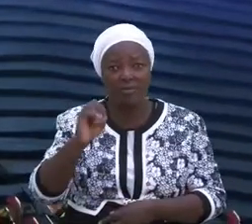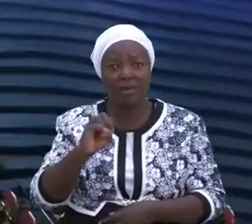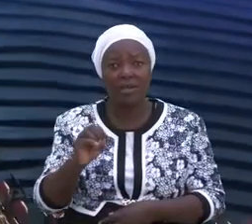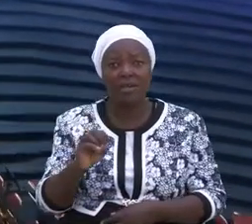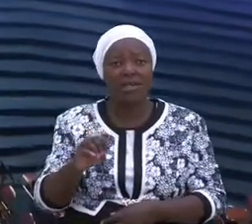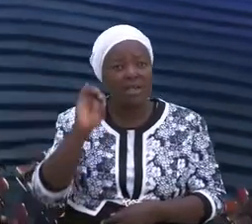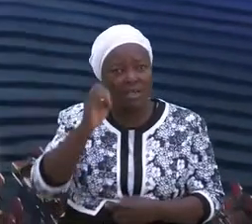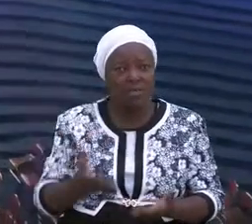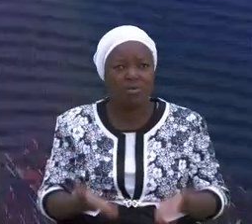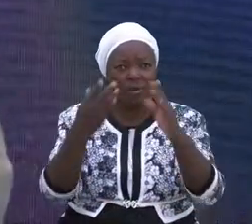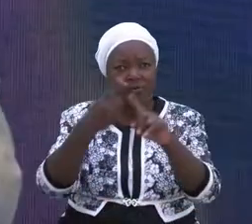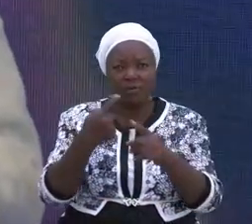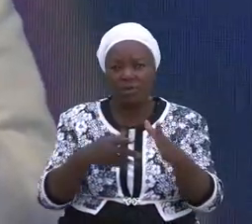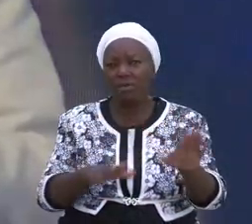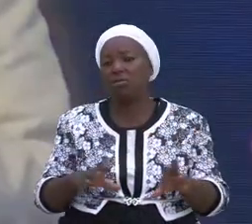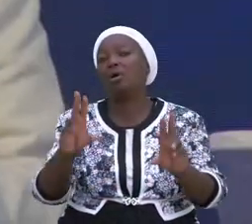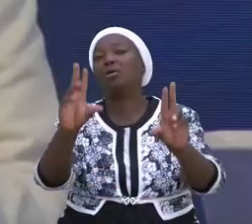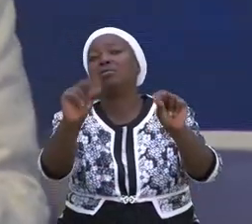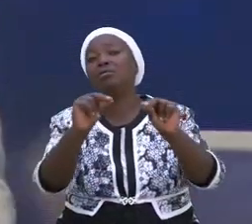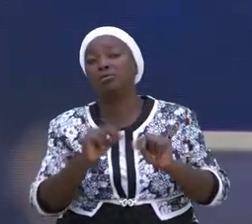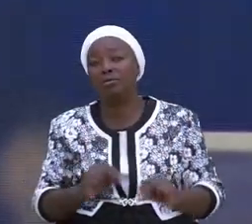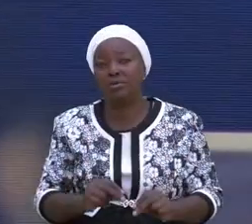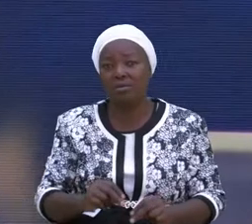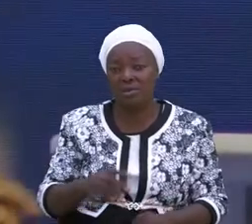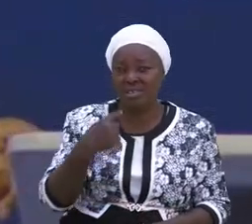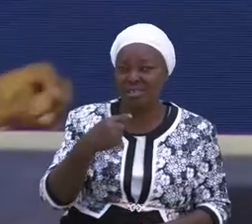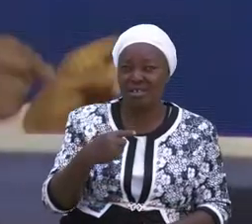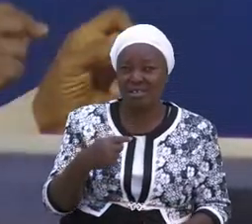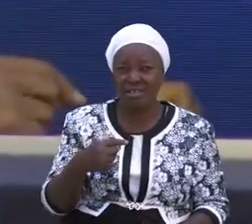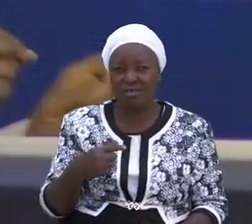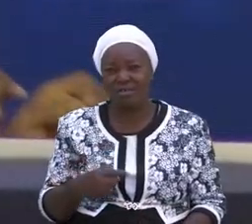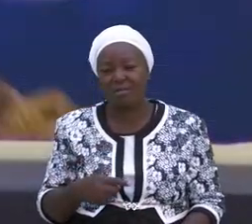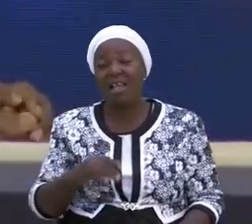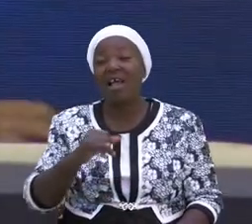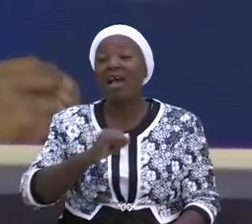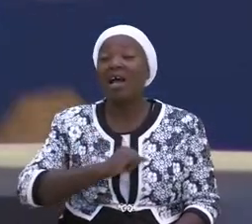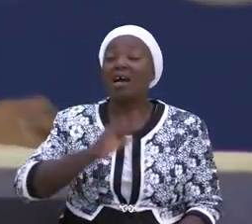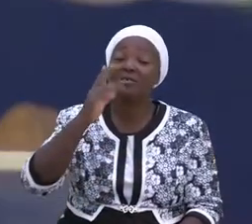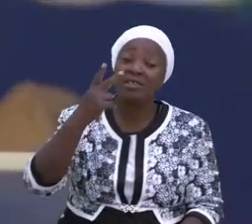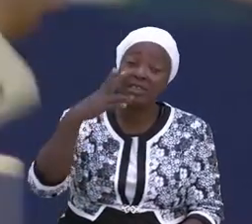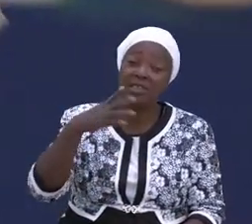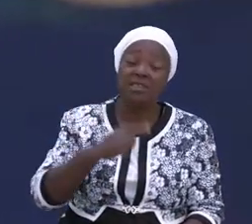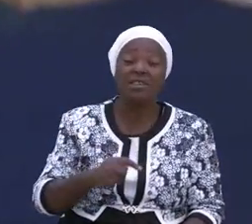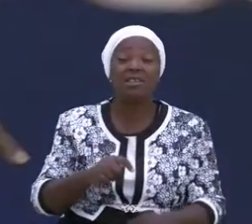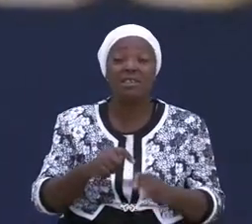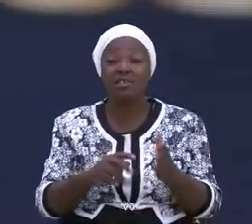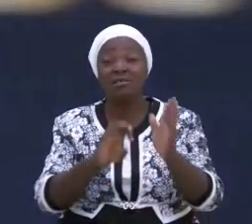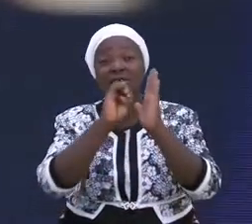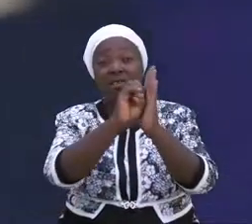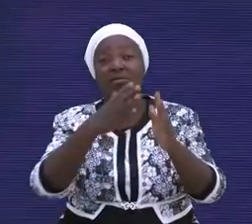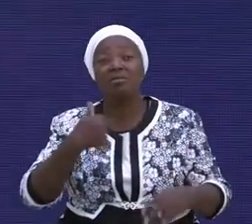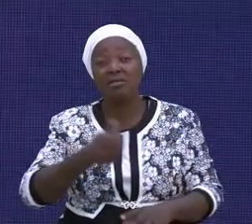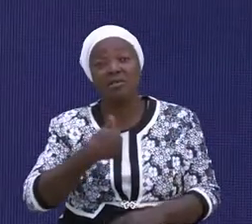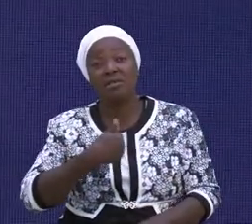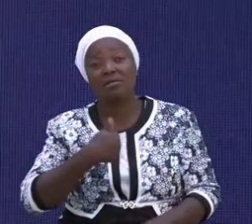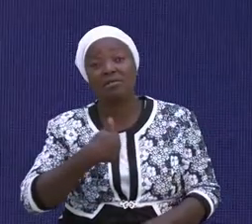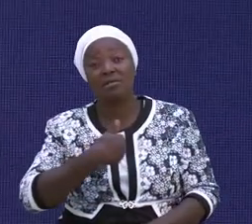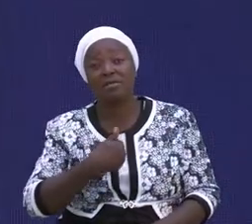dead. He said, I'll see the sign myself. The sign